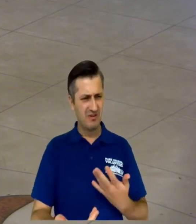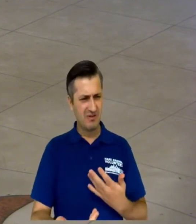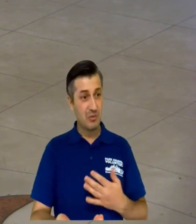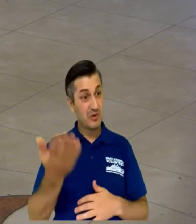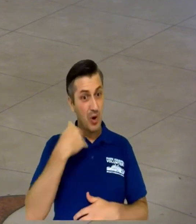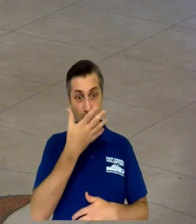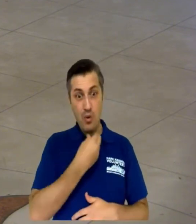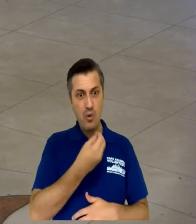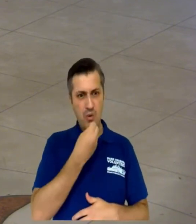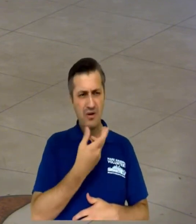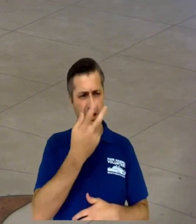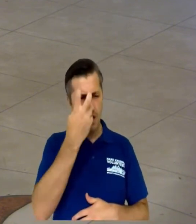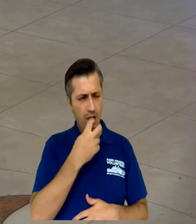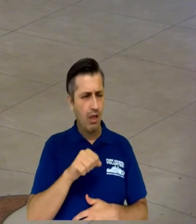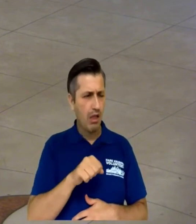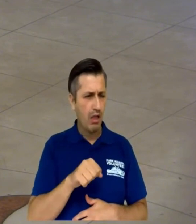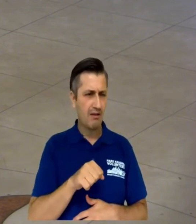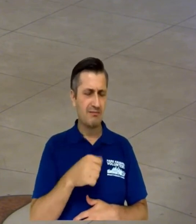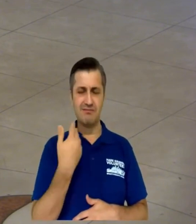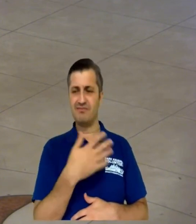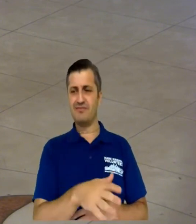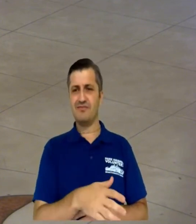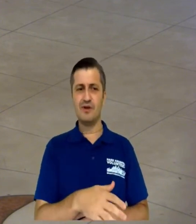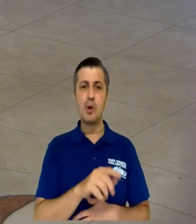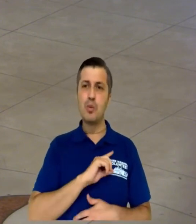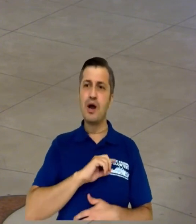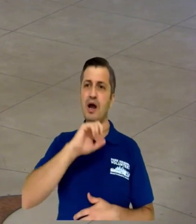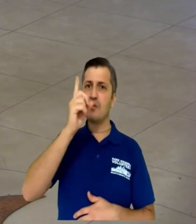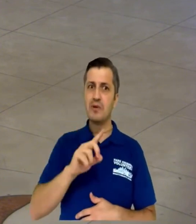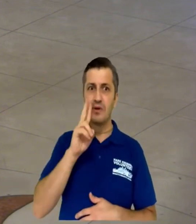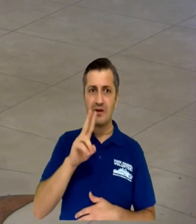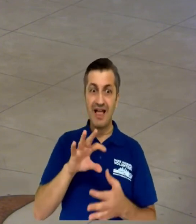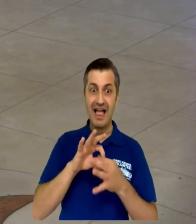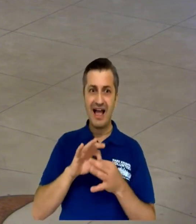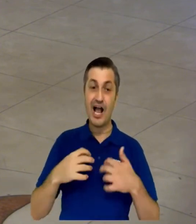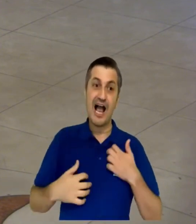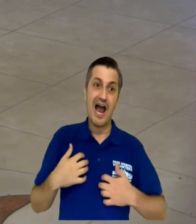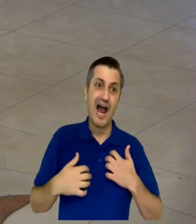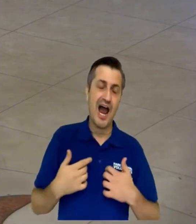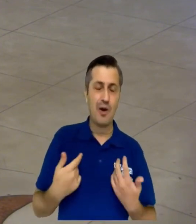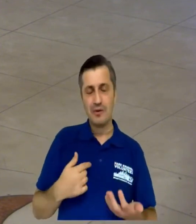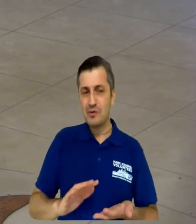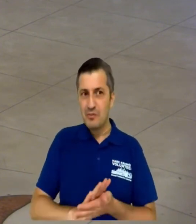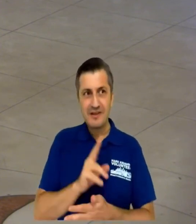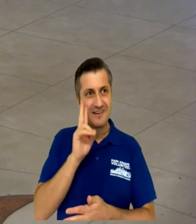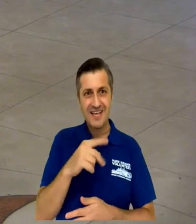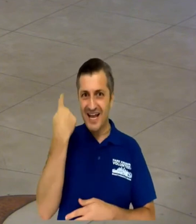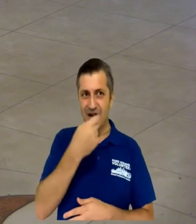It's only until they satisfy my senses and my pleasures do we actually care about them. So even